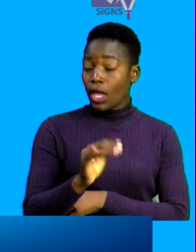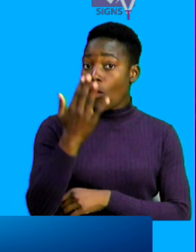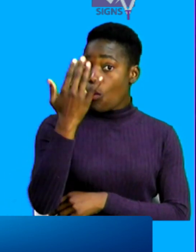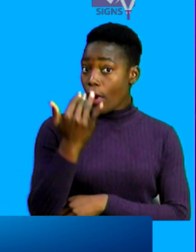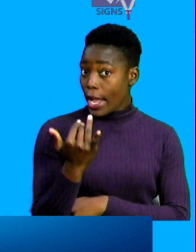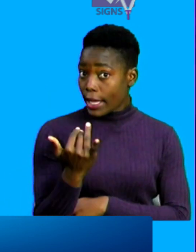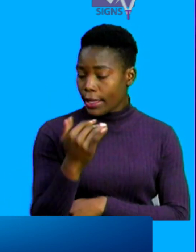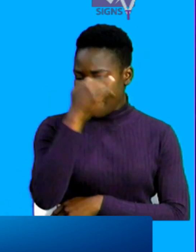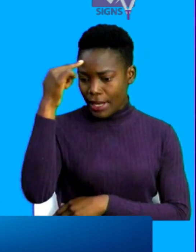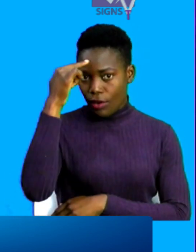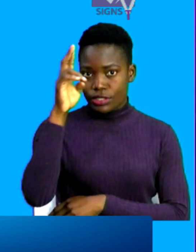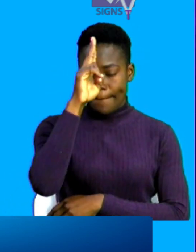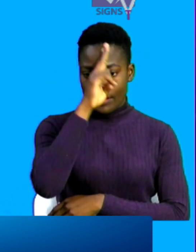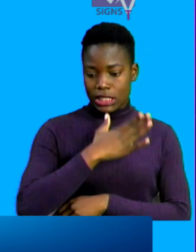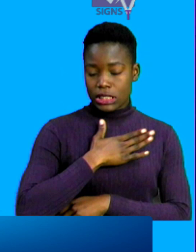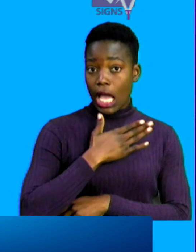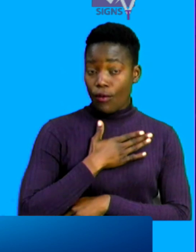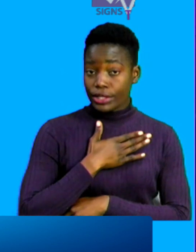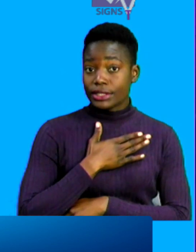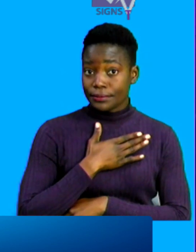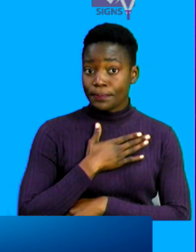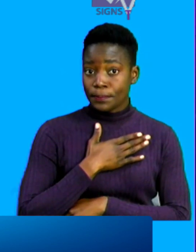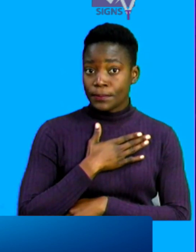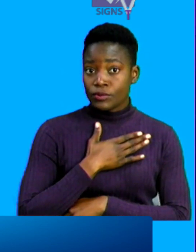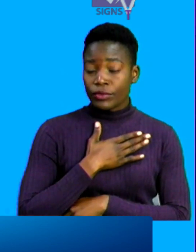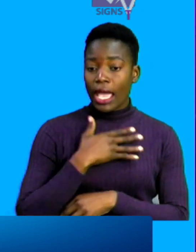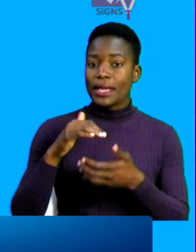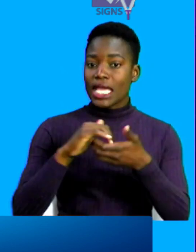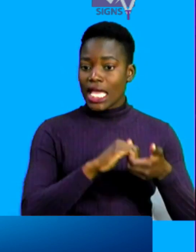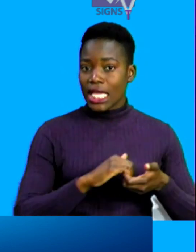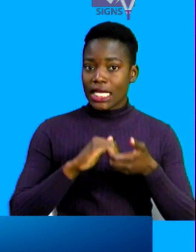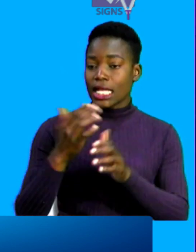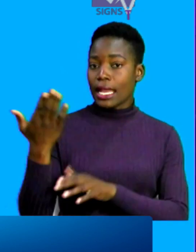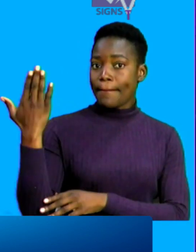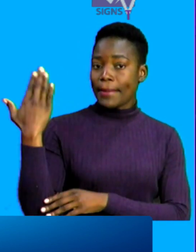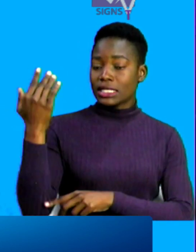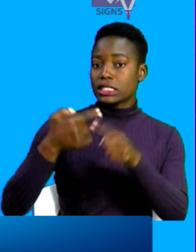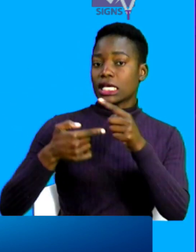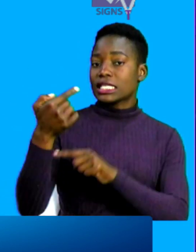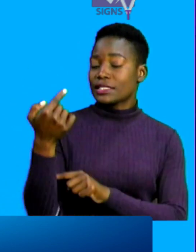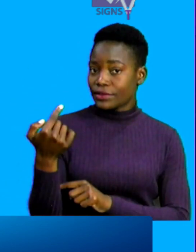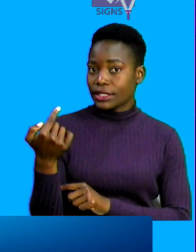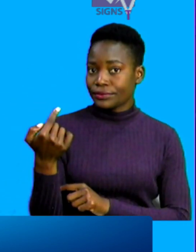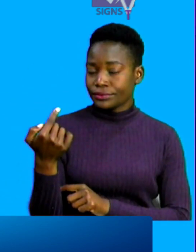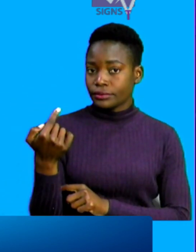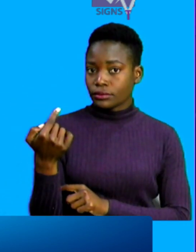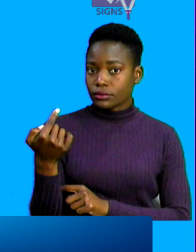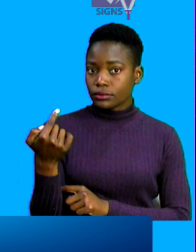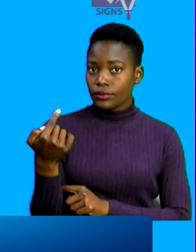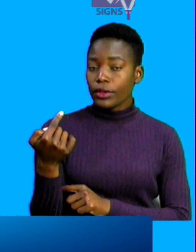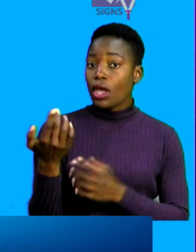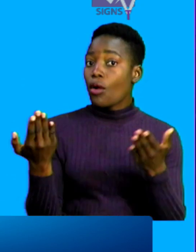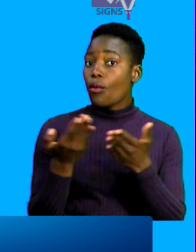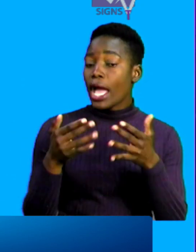because our police officers have been engaged in the past very successfully in the